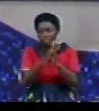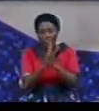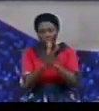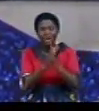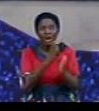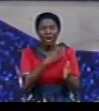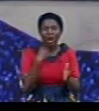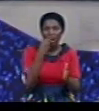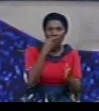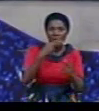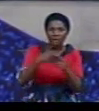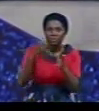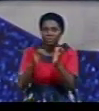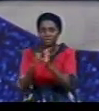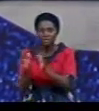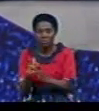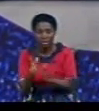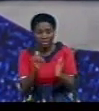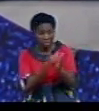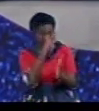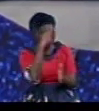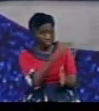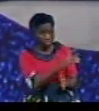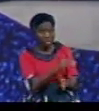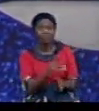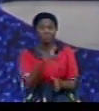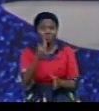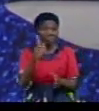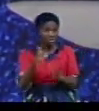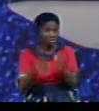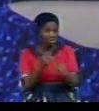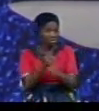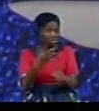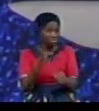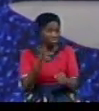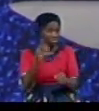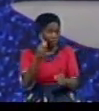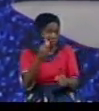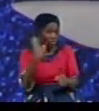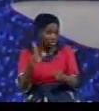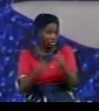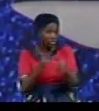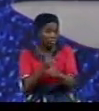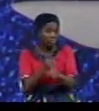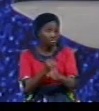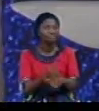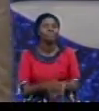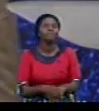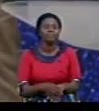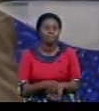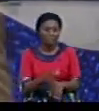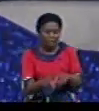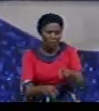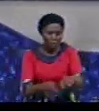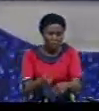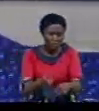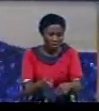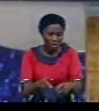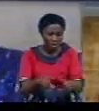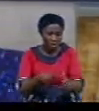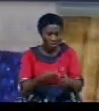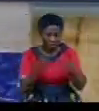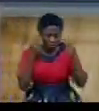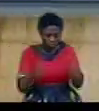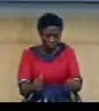the name of Jesus that a man so three years of age crawling on the ground like this all of his sudden he stood